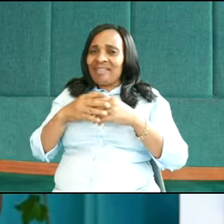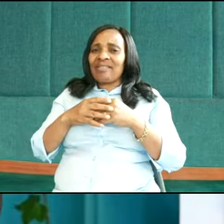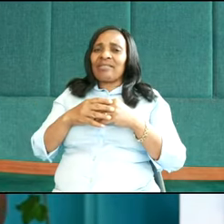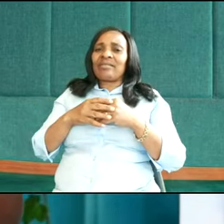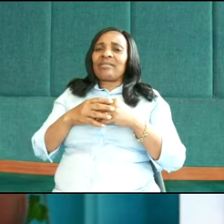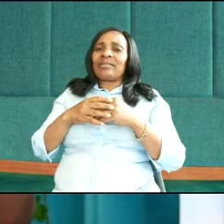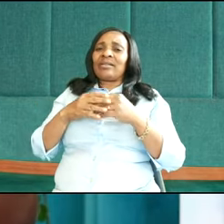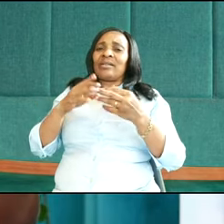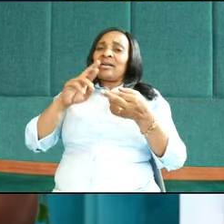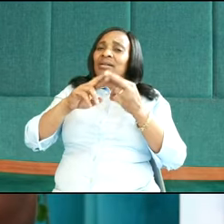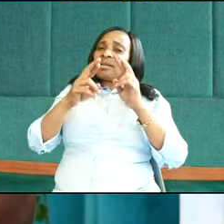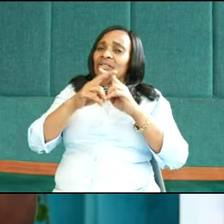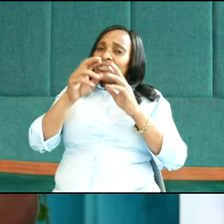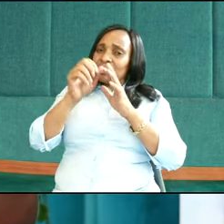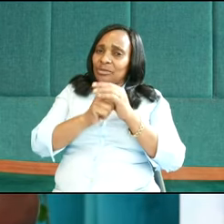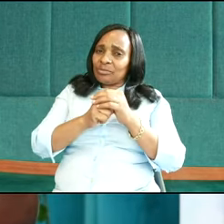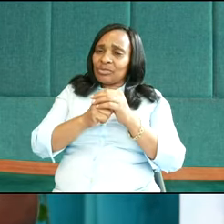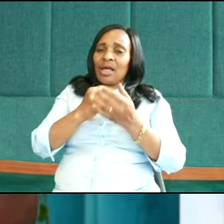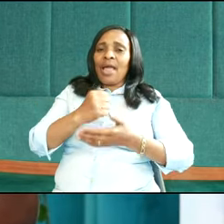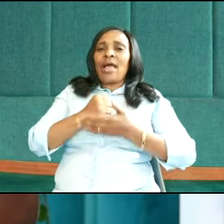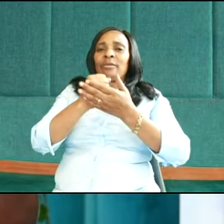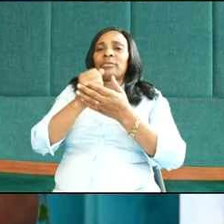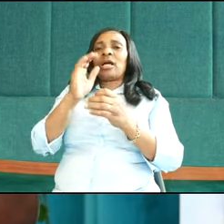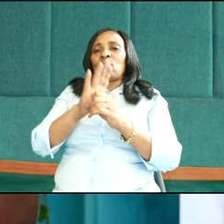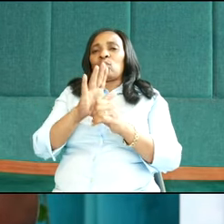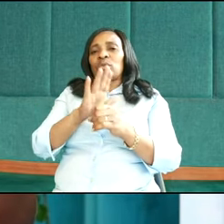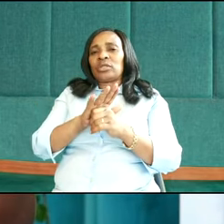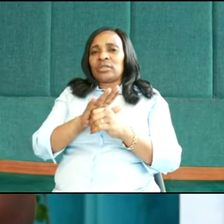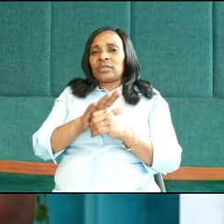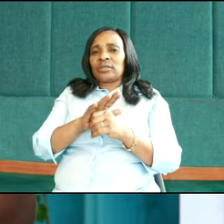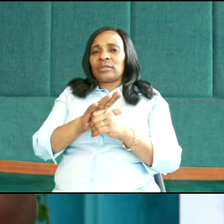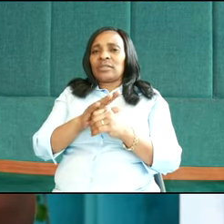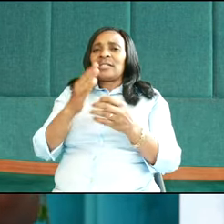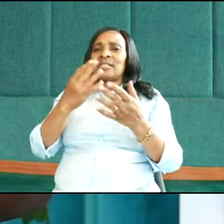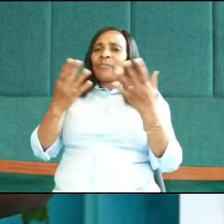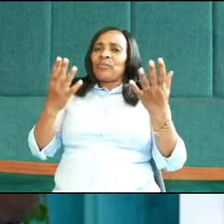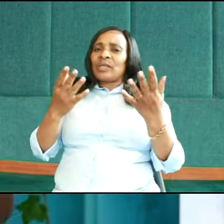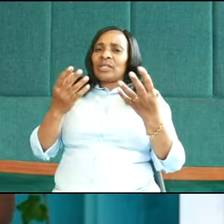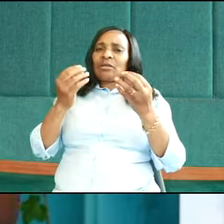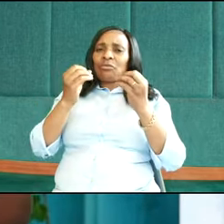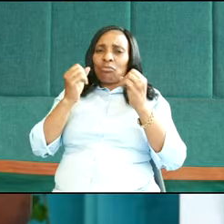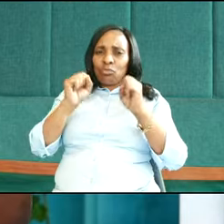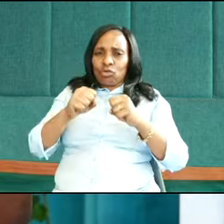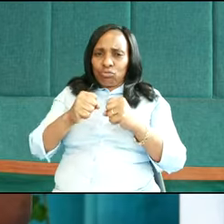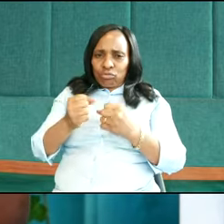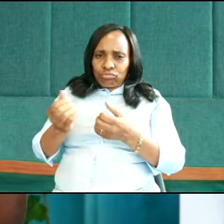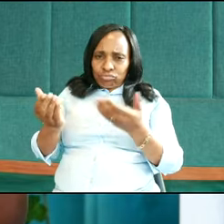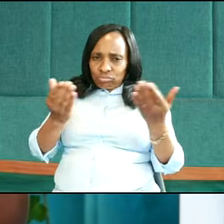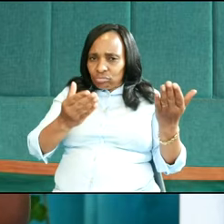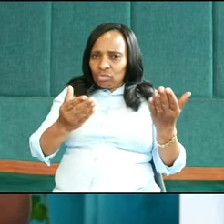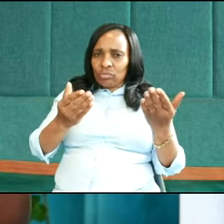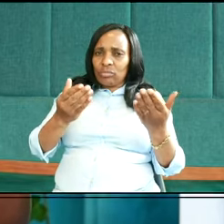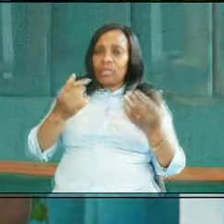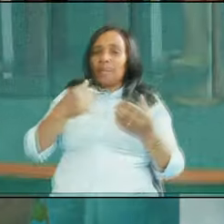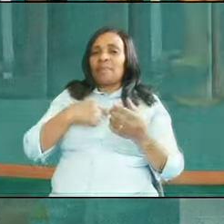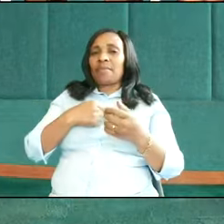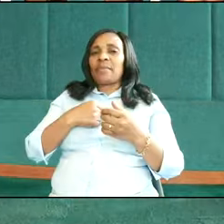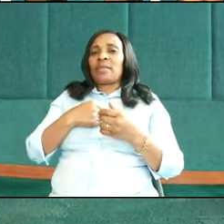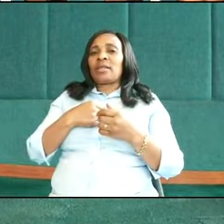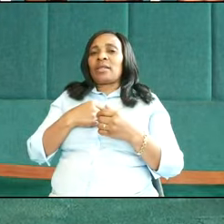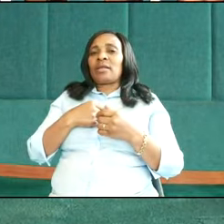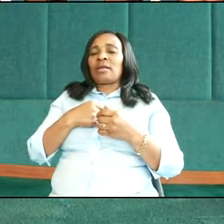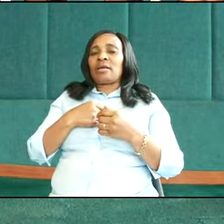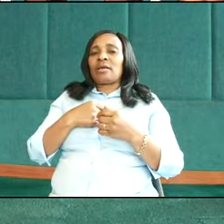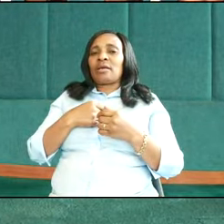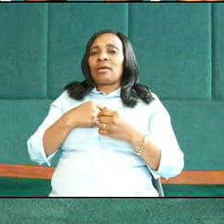my relationship with him, I think it's really helped. Mm-hmm. And yeah, something that's easy is also refraining from drinking alcohol. Yeah, you